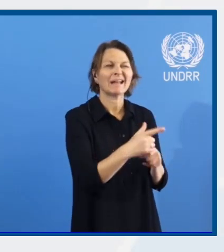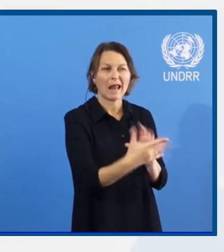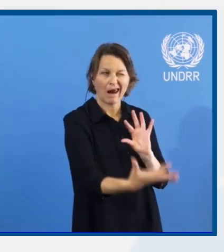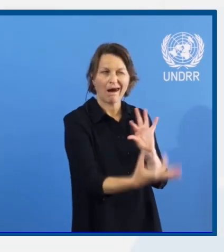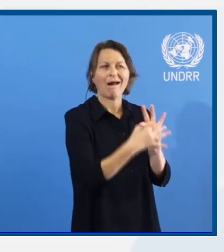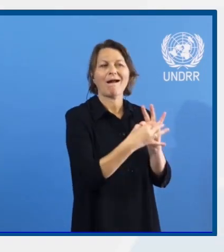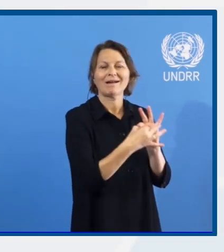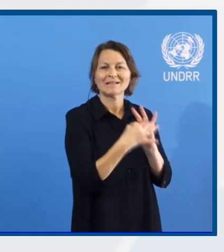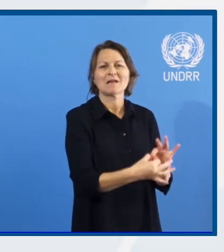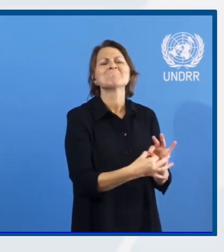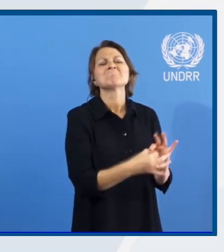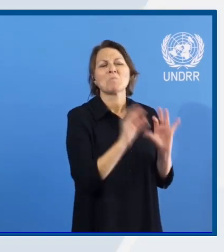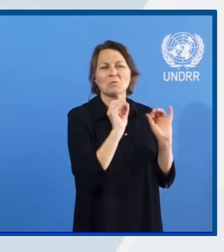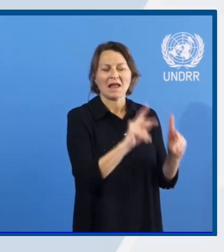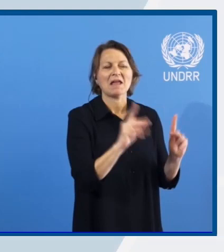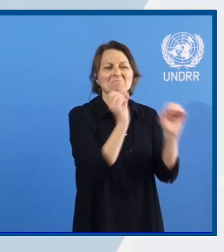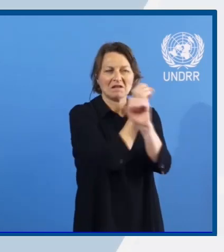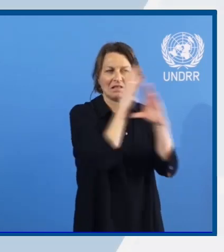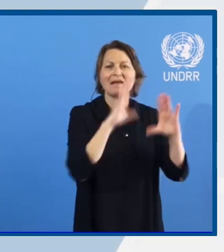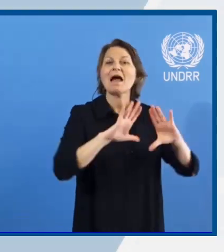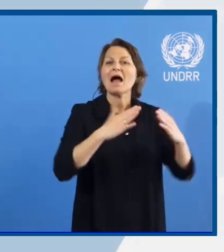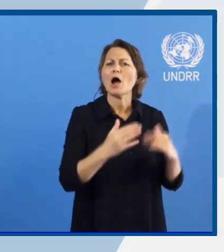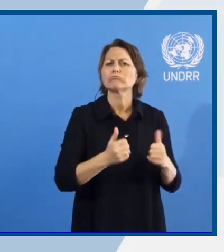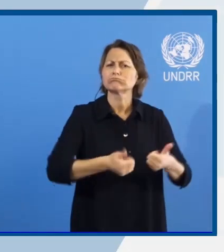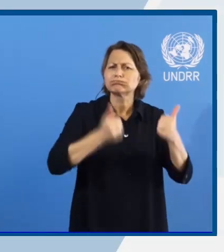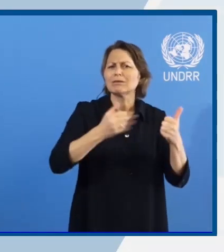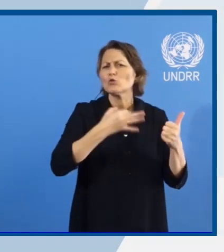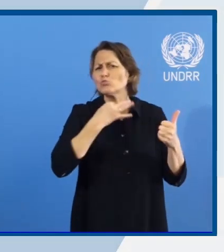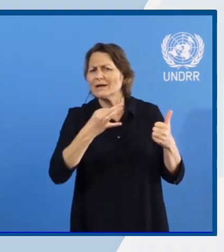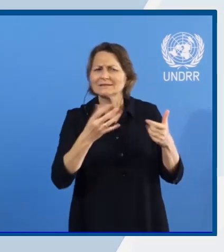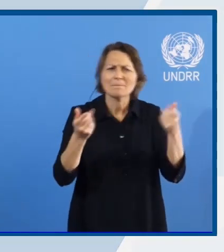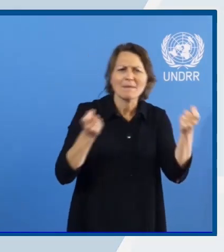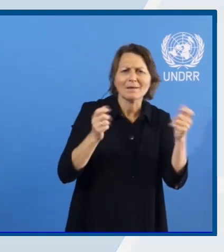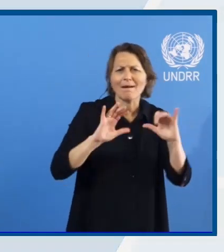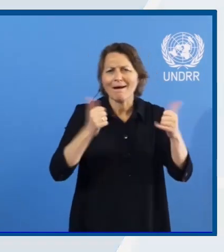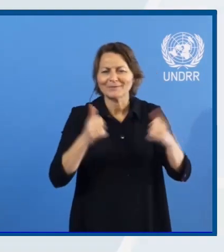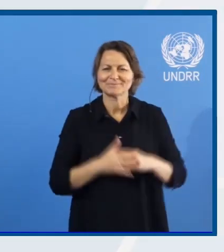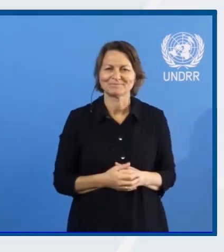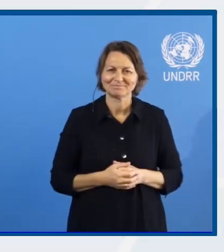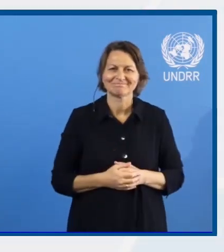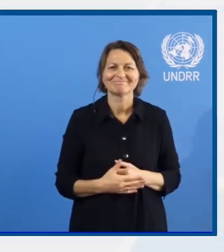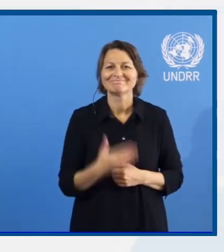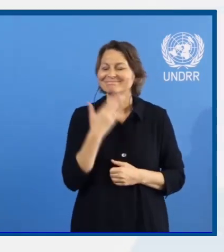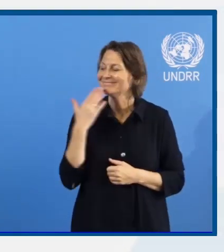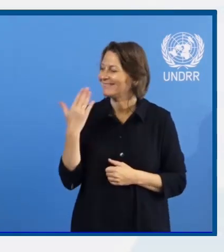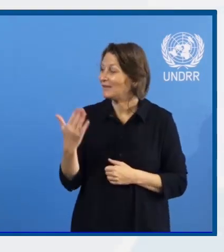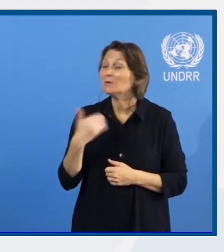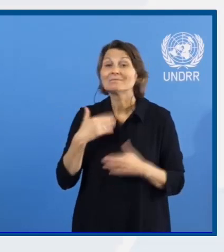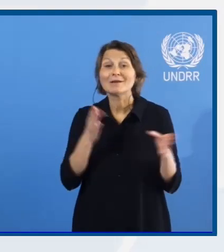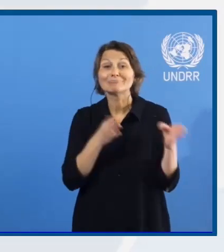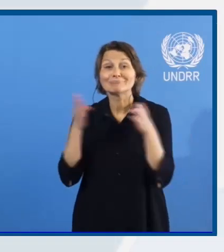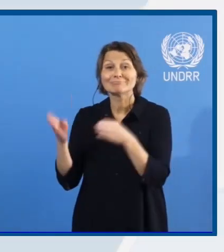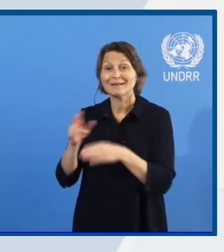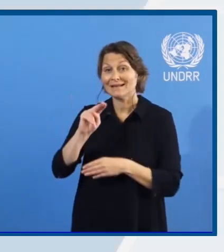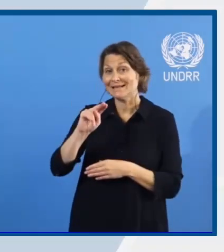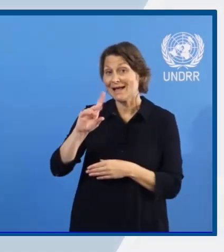you. Thank you very much, Nadine. I'll pose the same question to you, Elena. Would you have, from your practice,